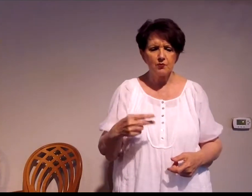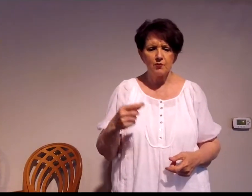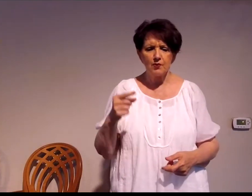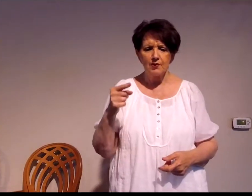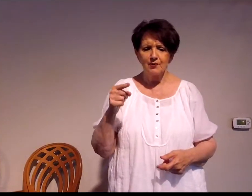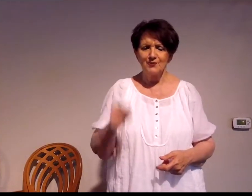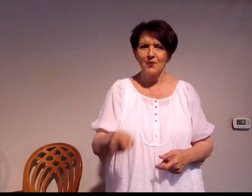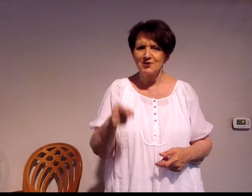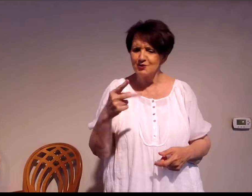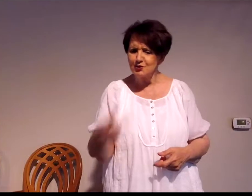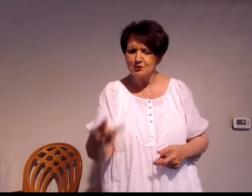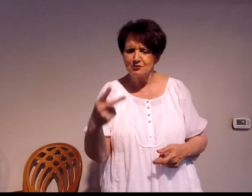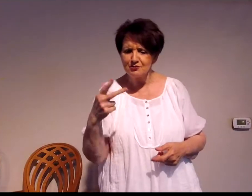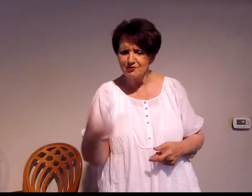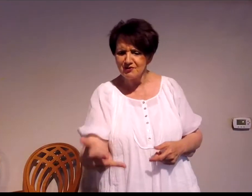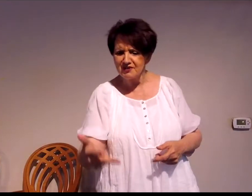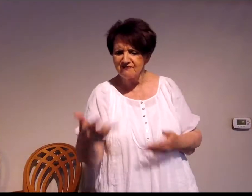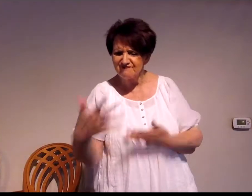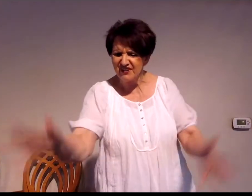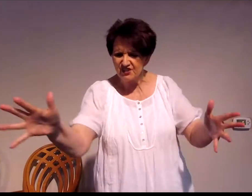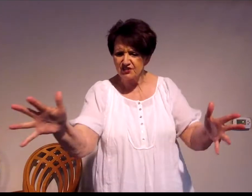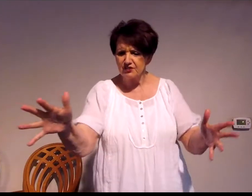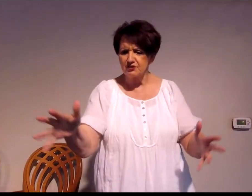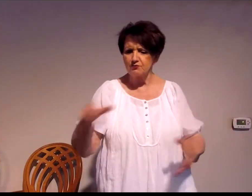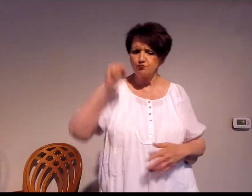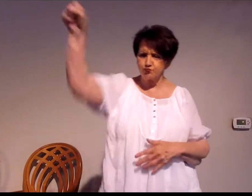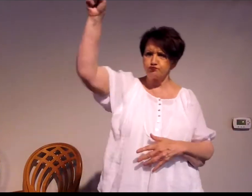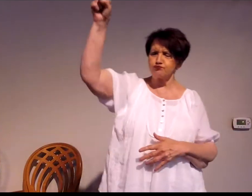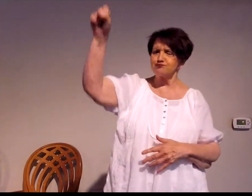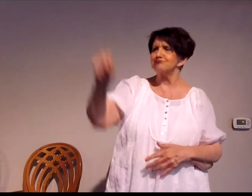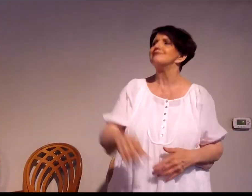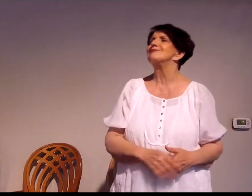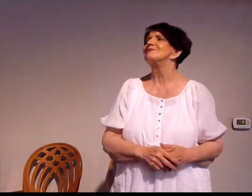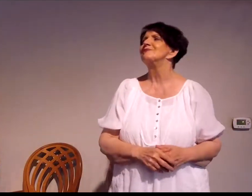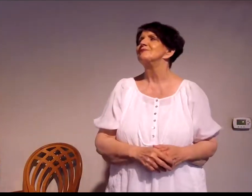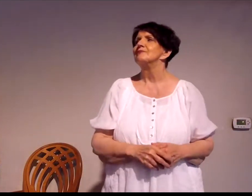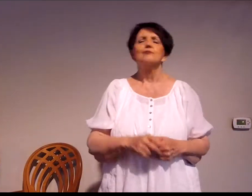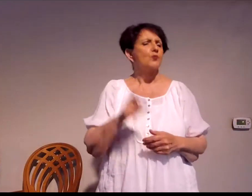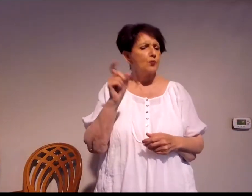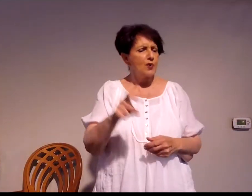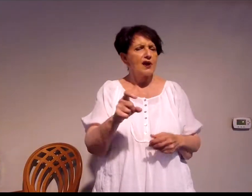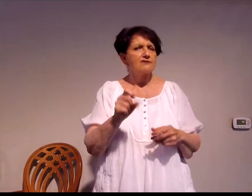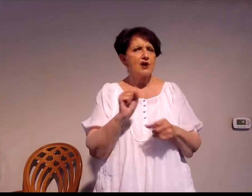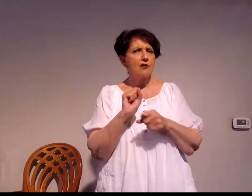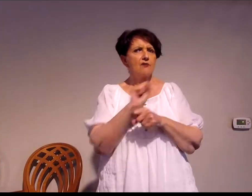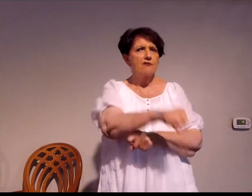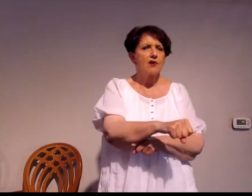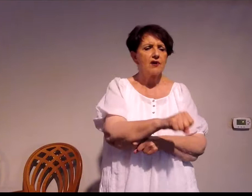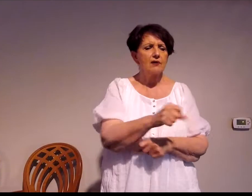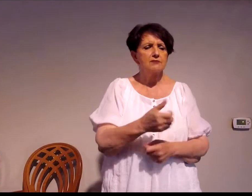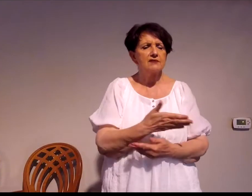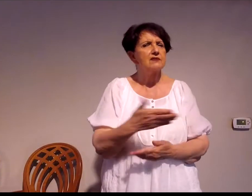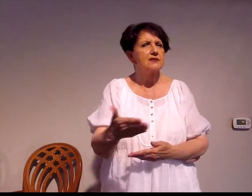you got it. But we have to rumble with the things in the ring, in the